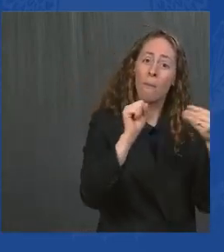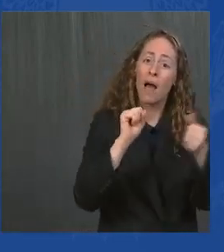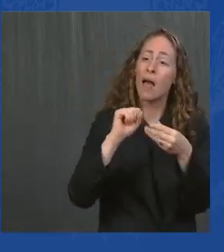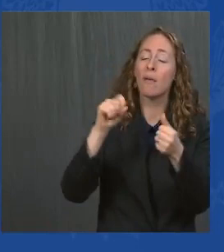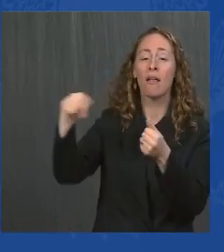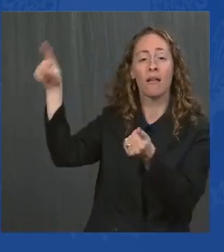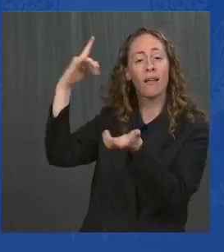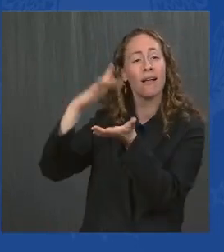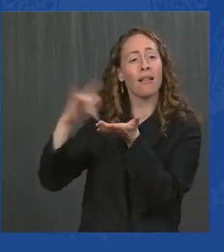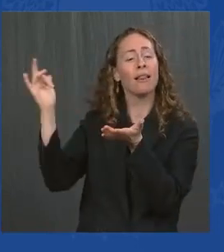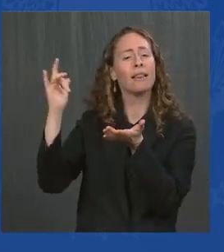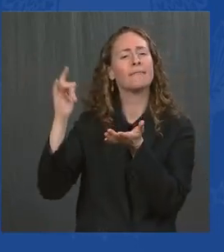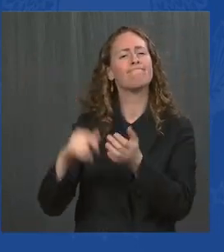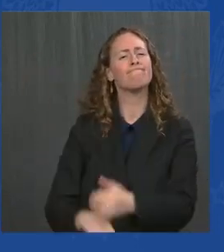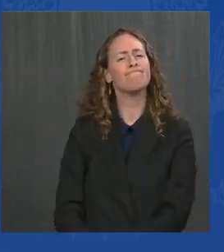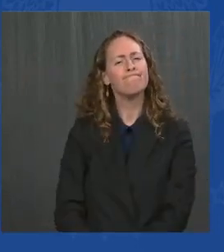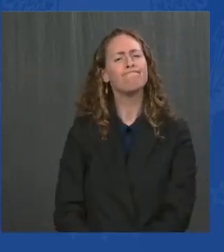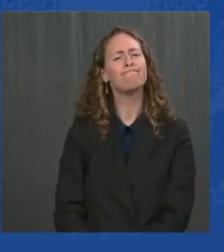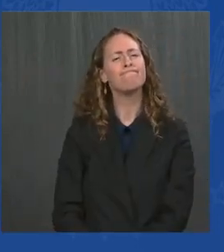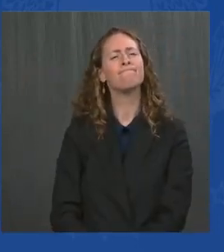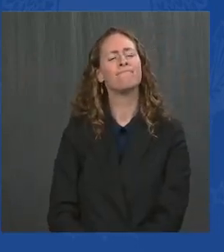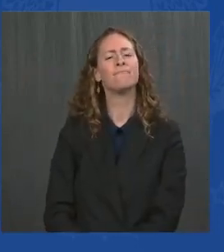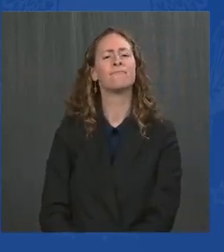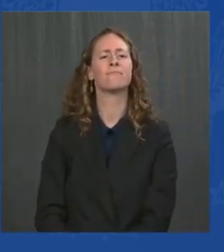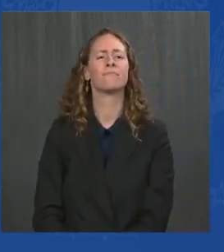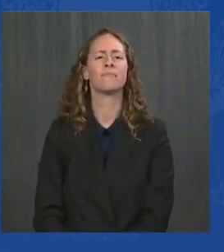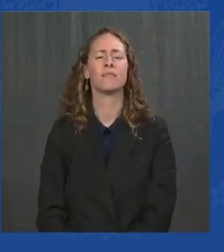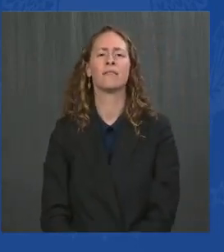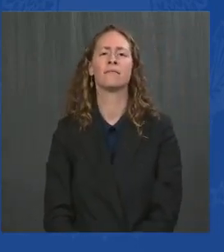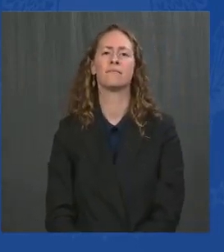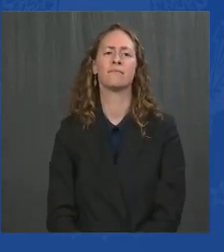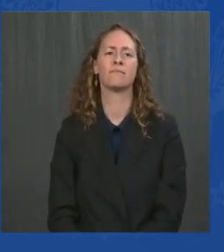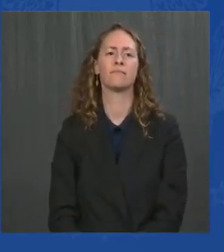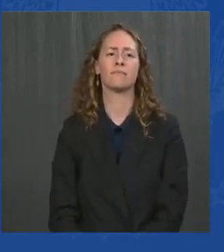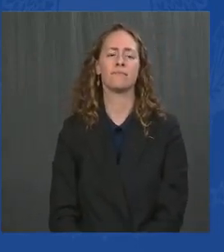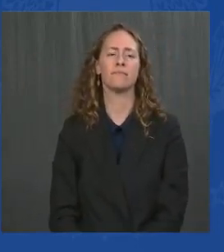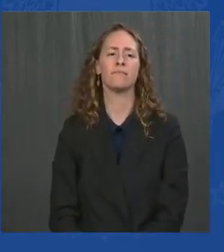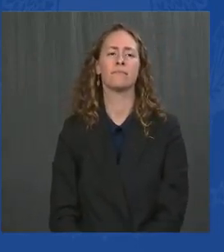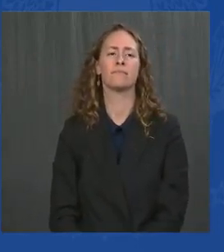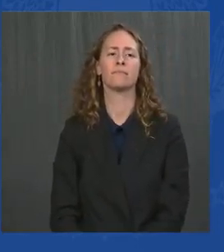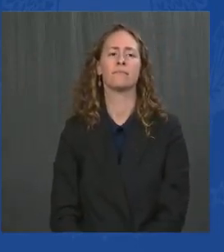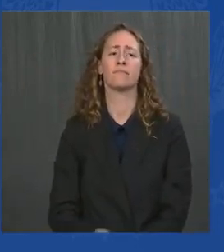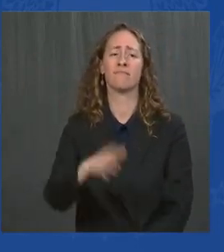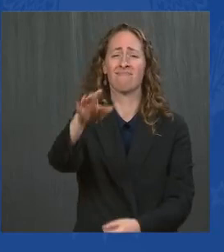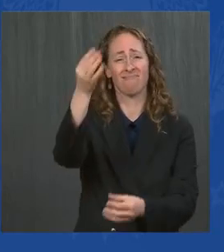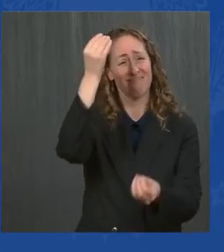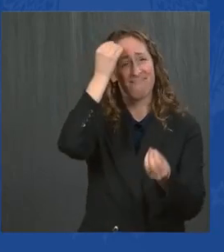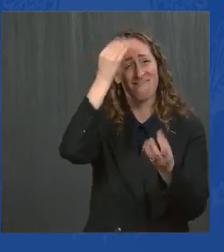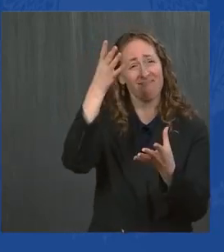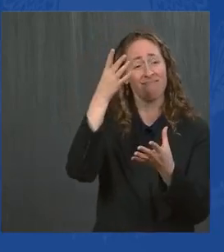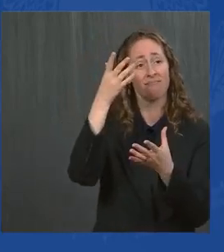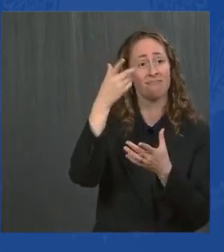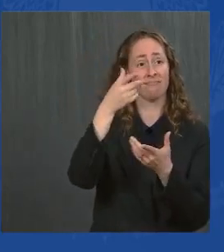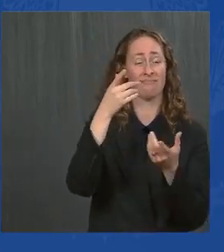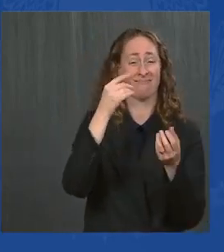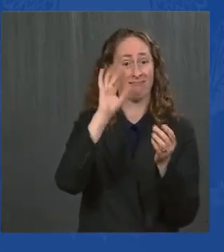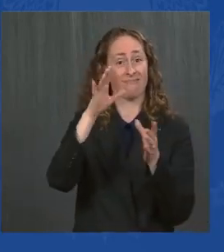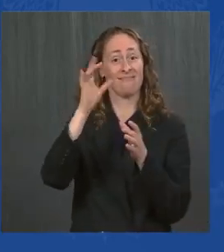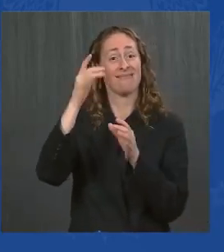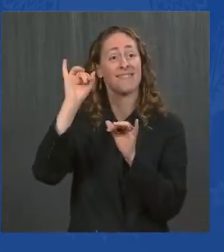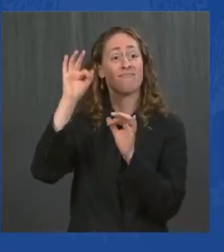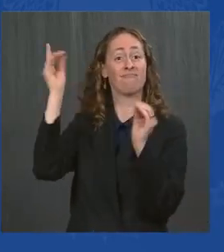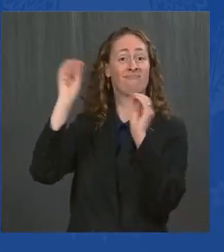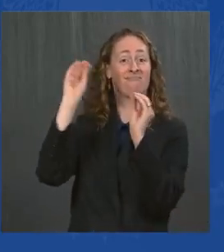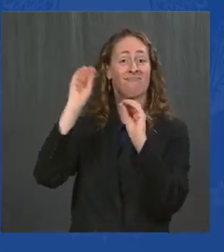Somebody's got to pay. And when those who can afford to pay aren't paying anywhere near their fair share, it means you all pay